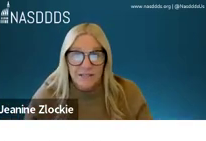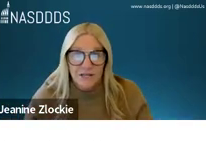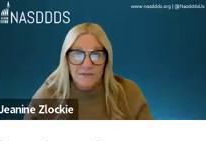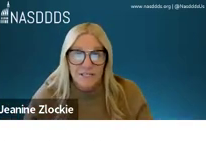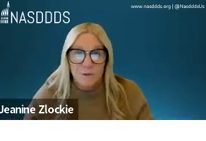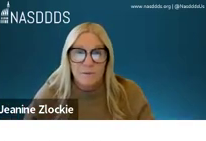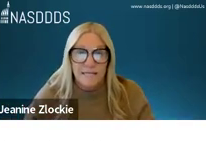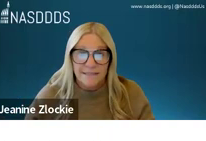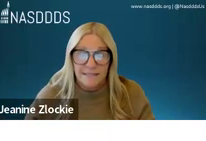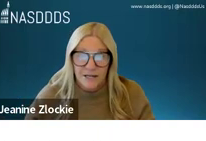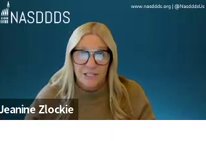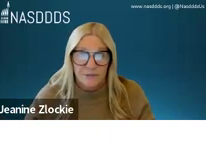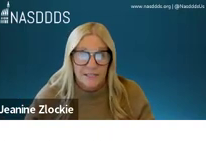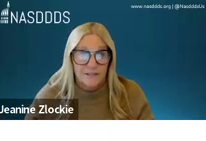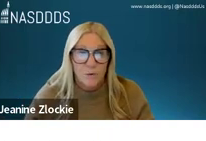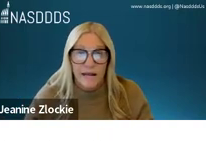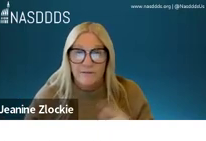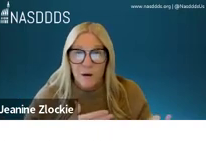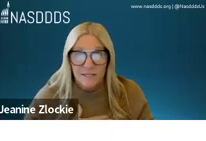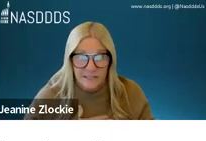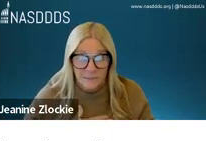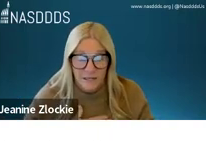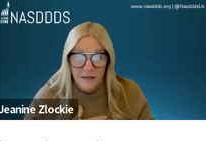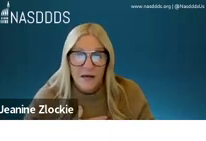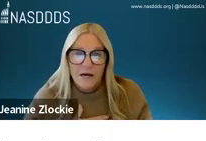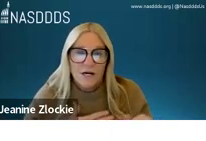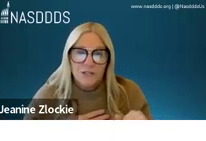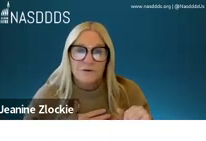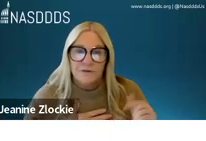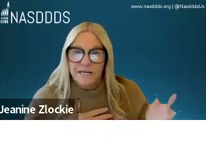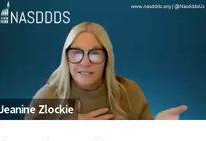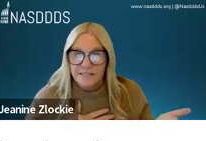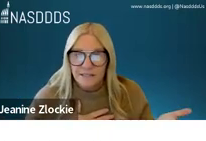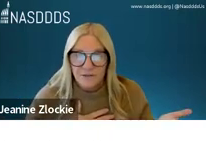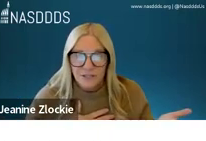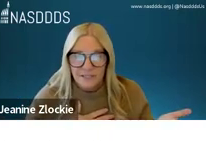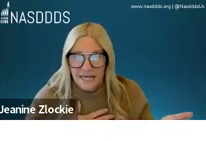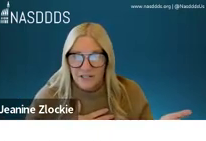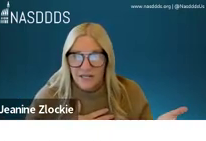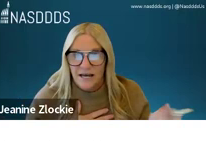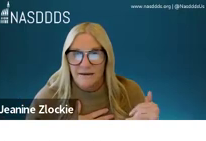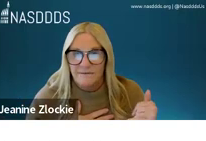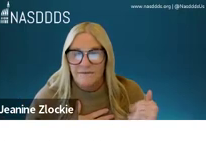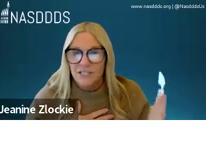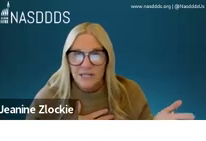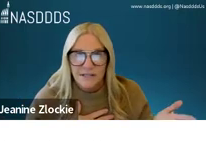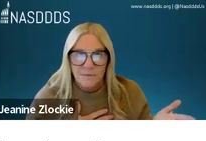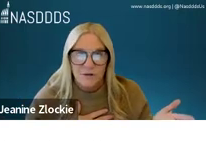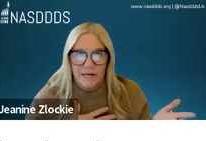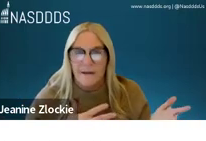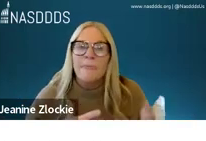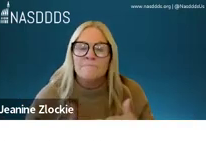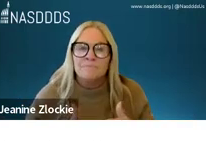If it can be demonstrated, that the services will be necessary to assist a waiver participant to avoid institutionalization and function